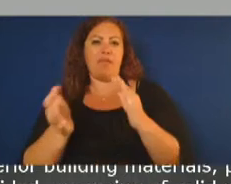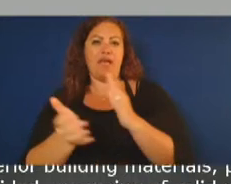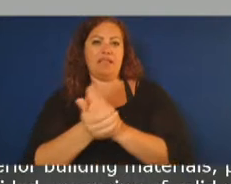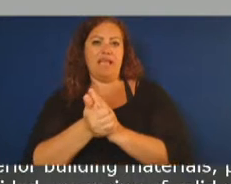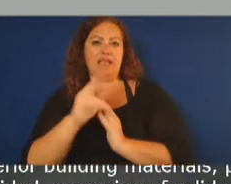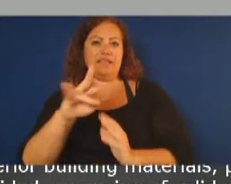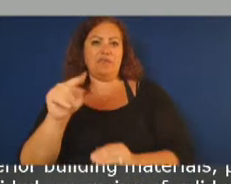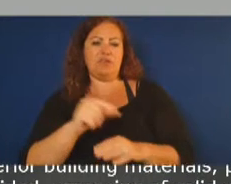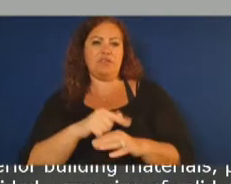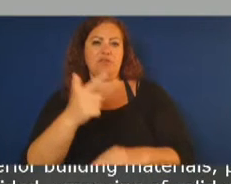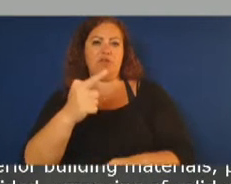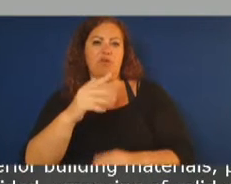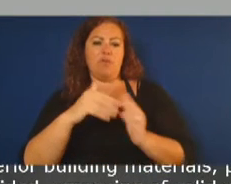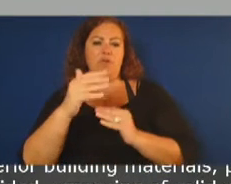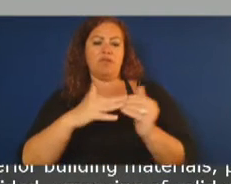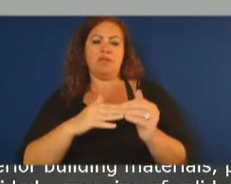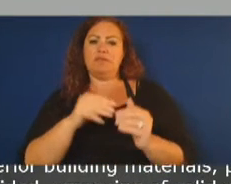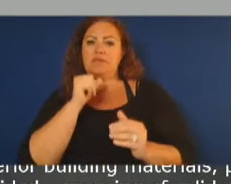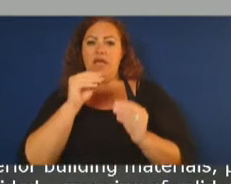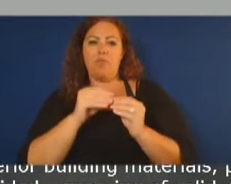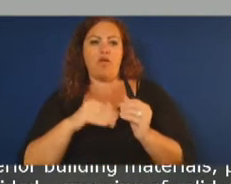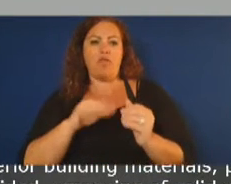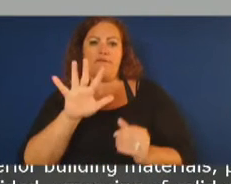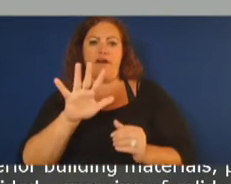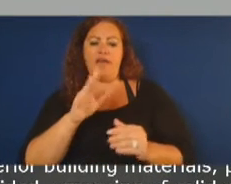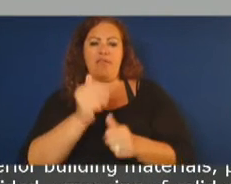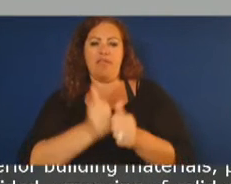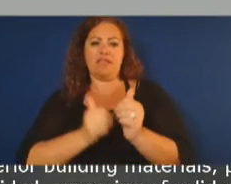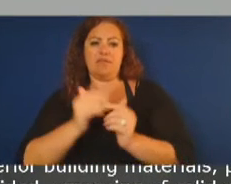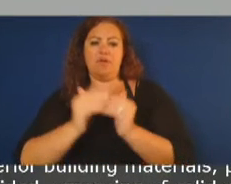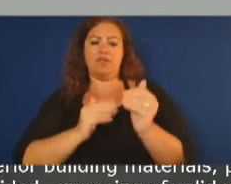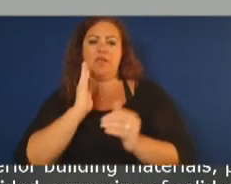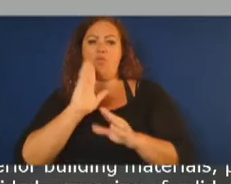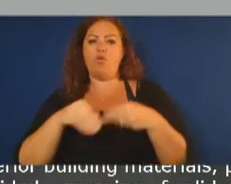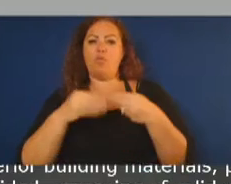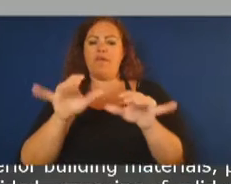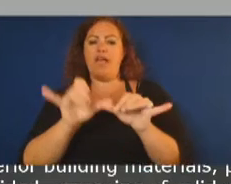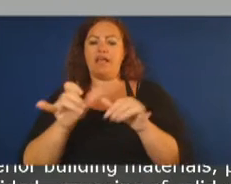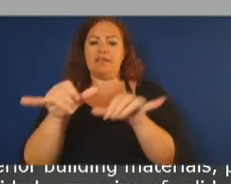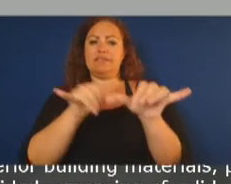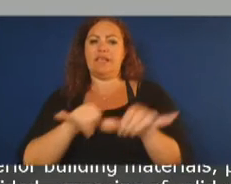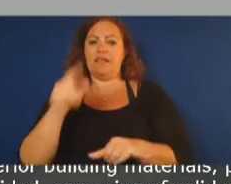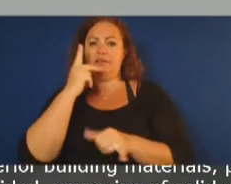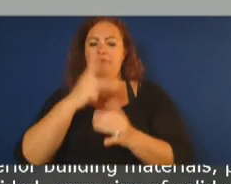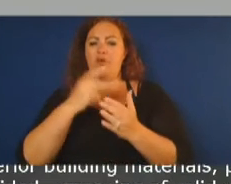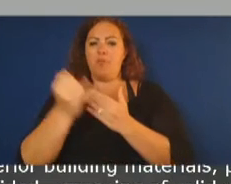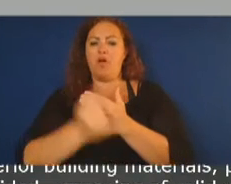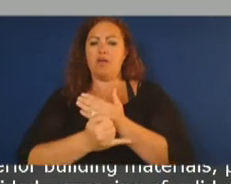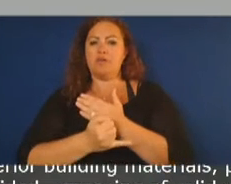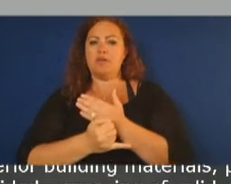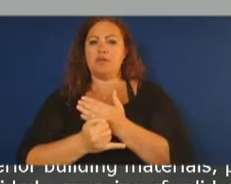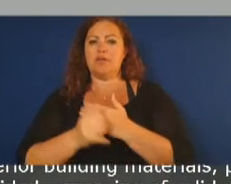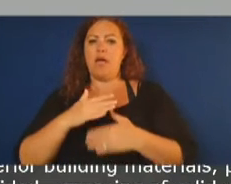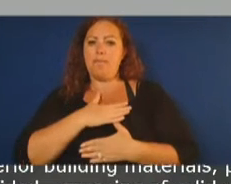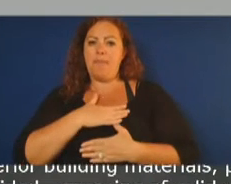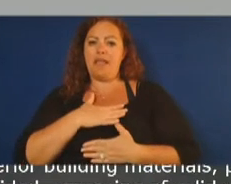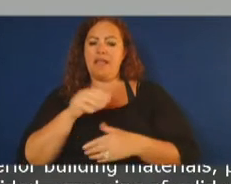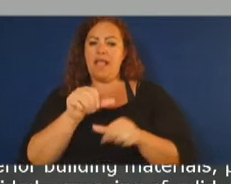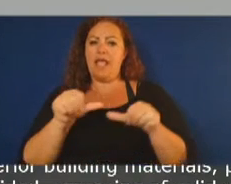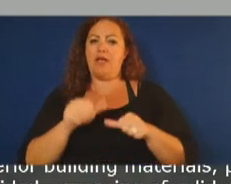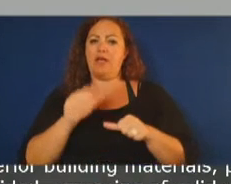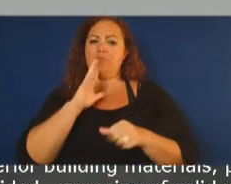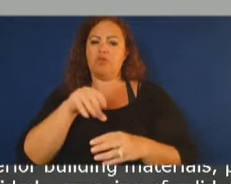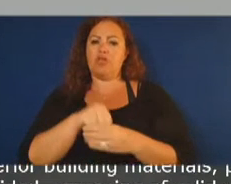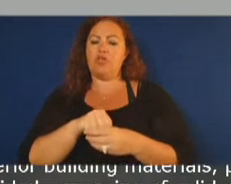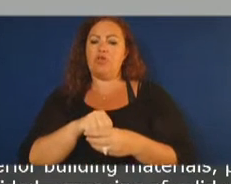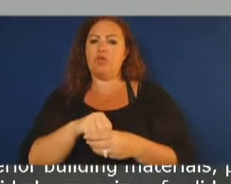buildings no more than per building would provide architectural standards uh for the project uh amenity areas would be included for thing and